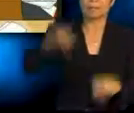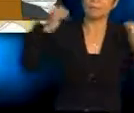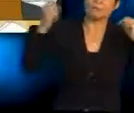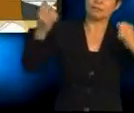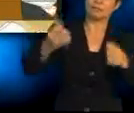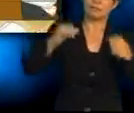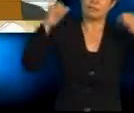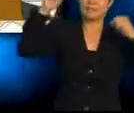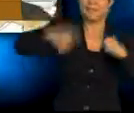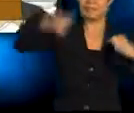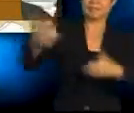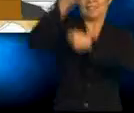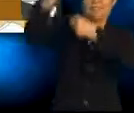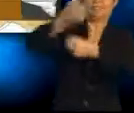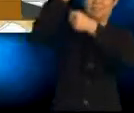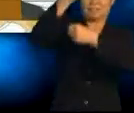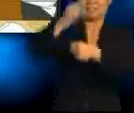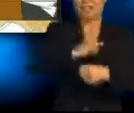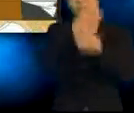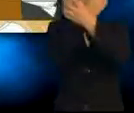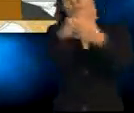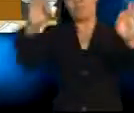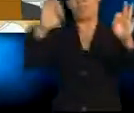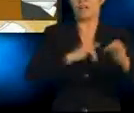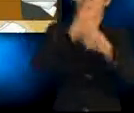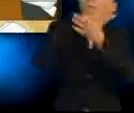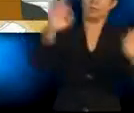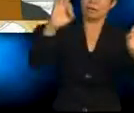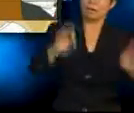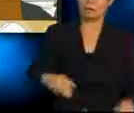Yes, I'm free. Yay!